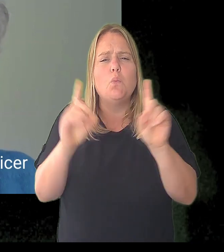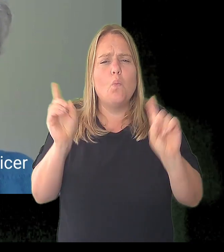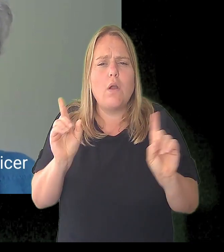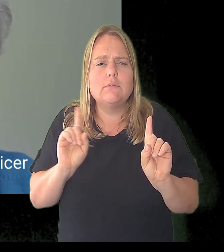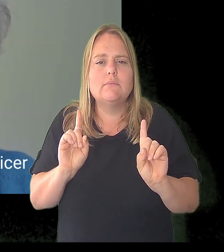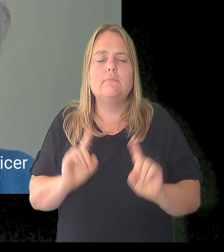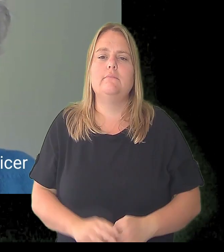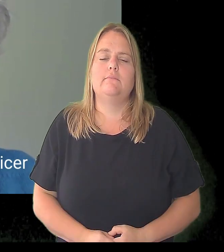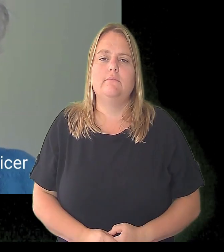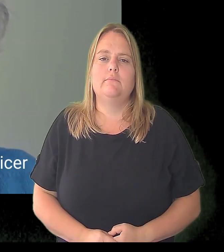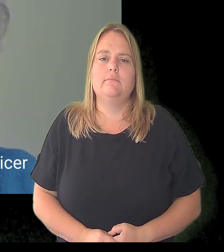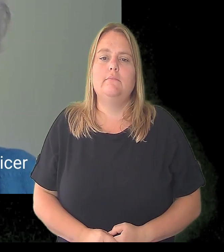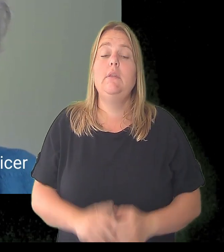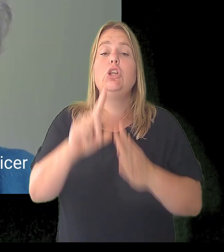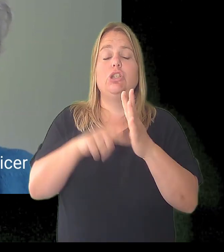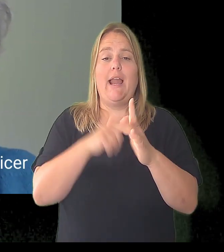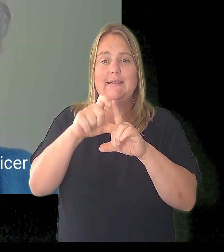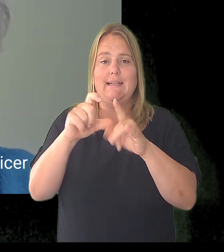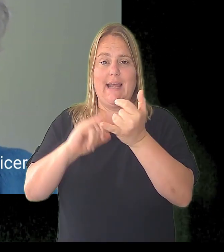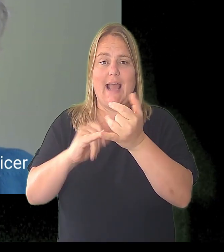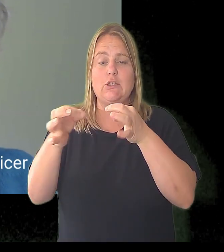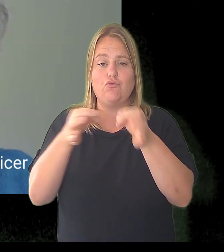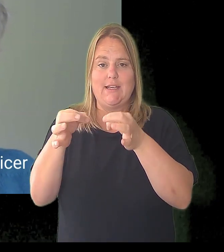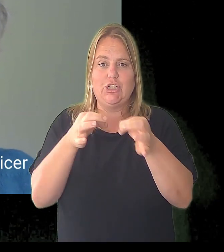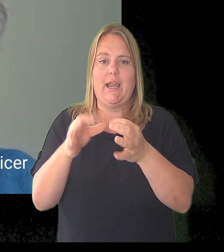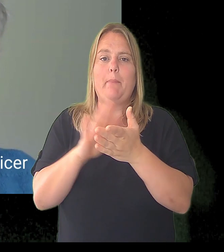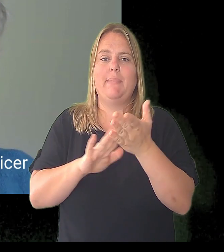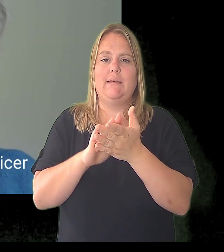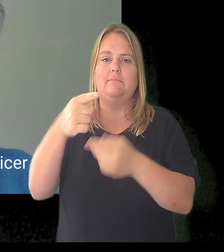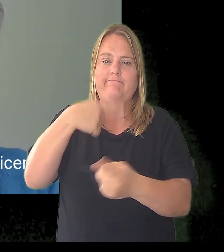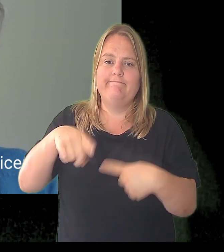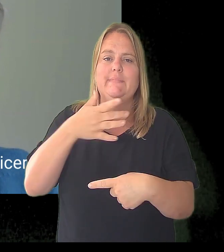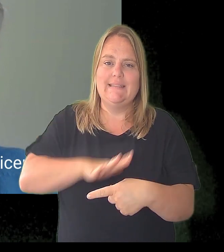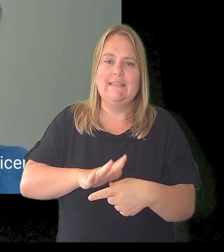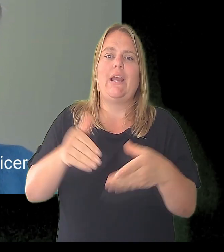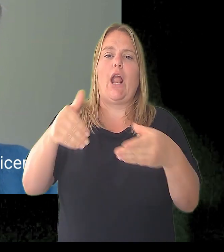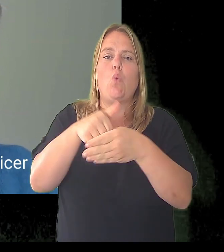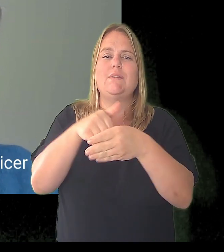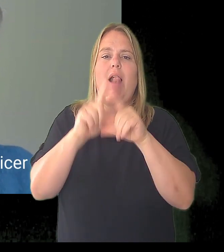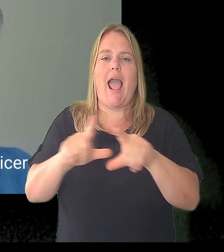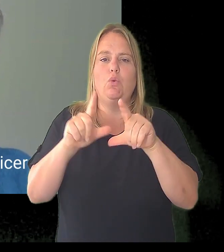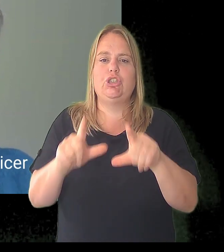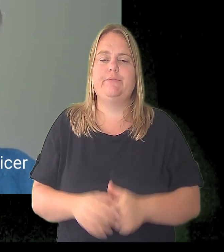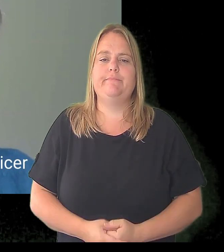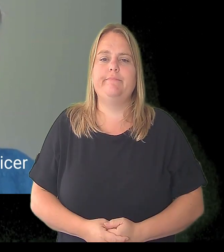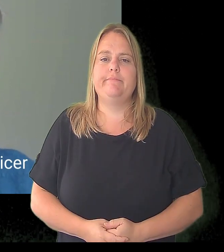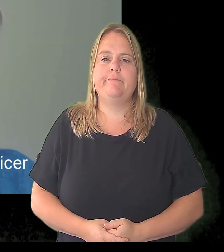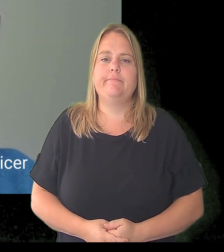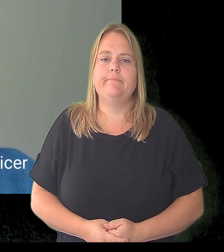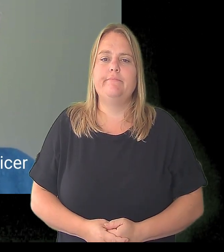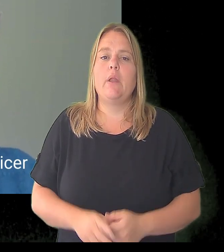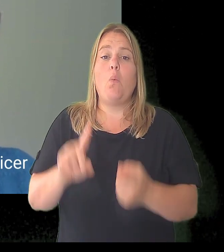What is the Inclusive Language Guide? The Strategy for Justice, Dignity and Solidarity calls for us to